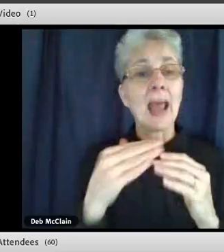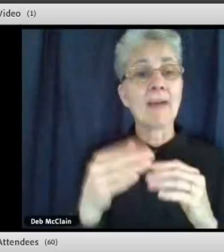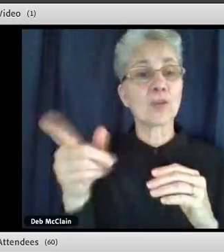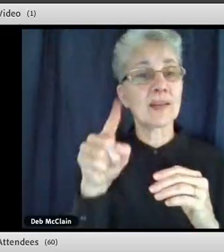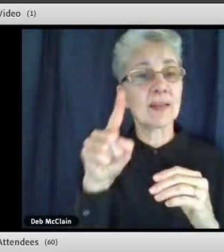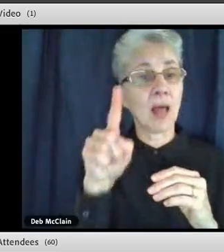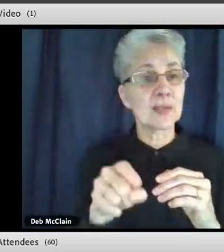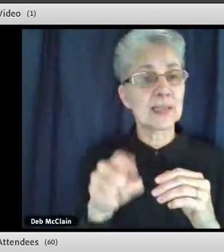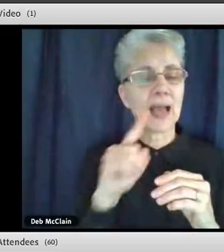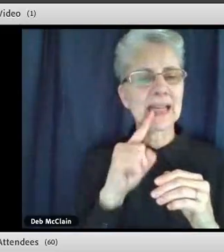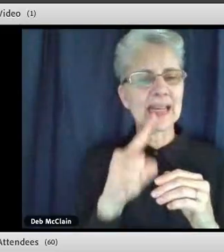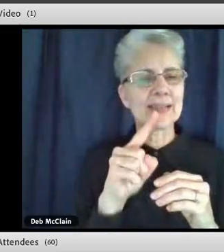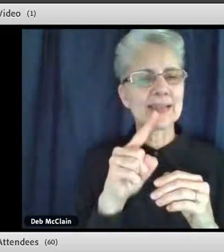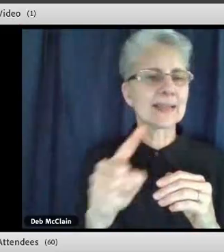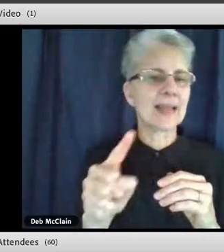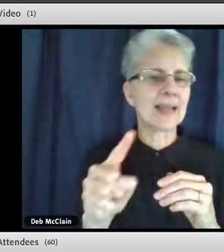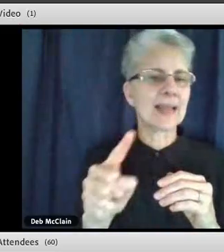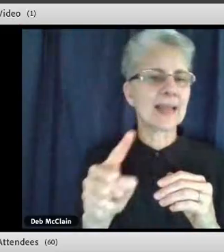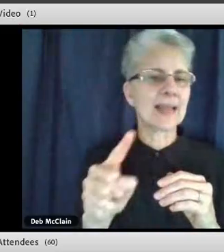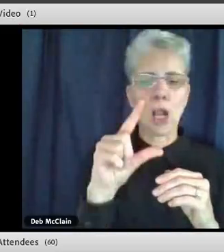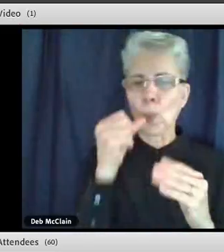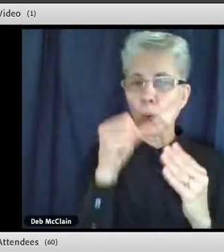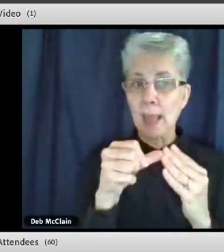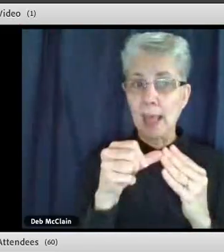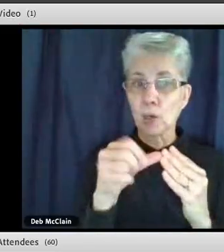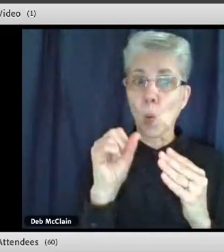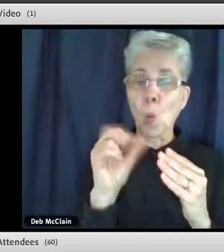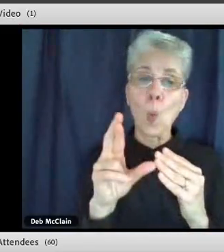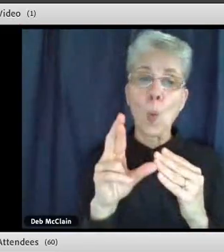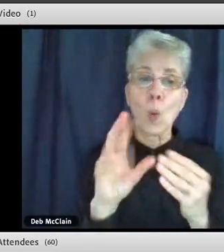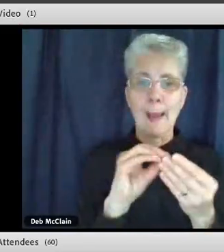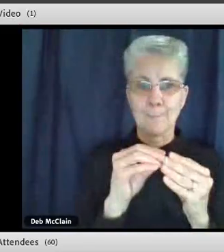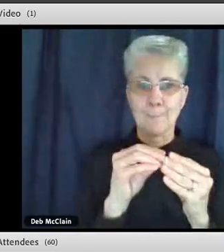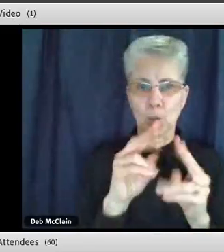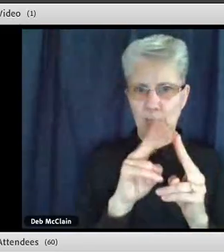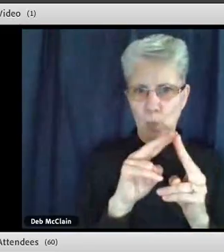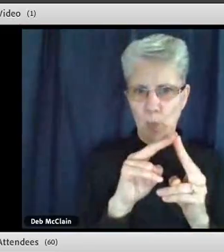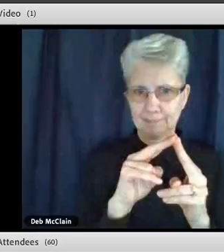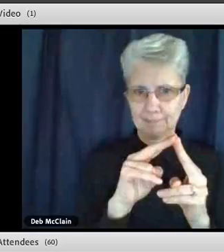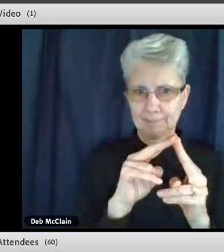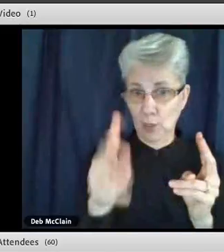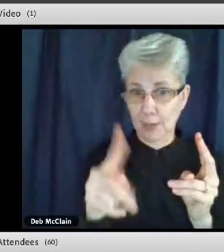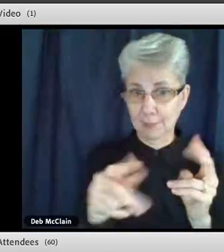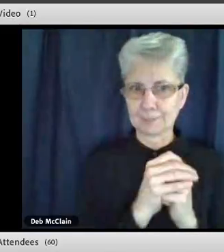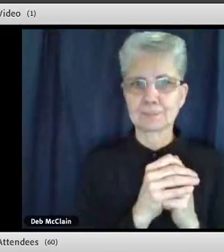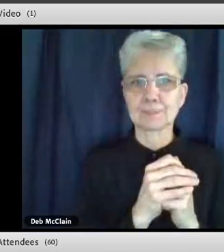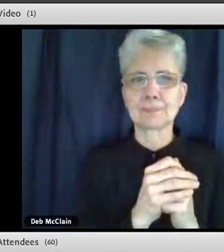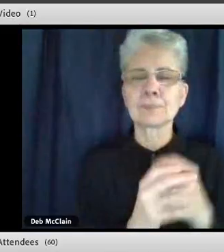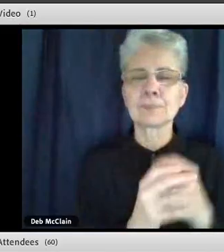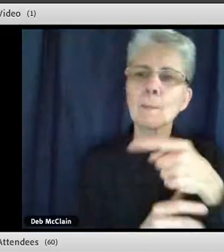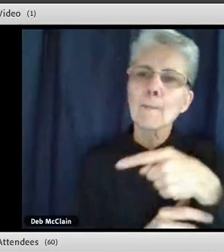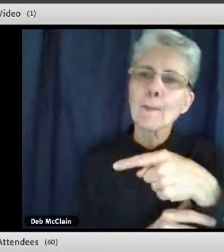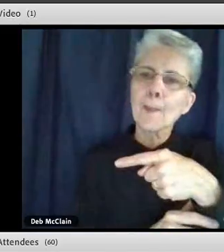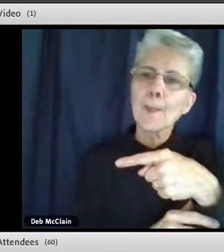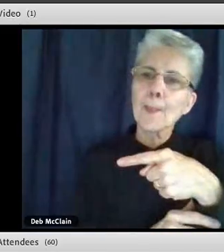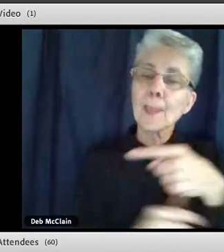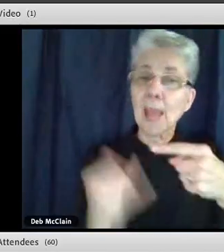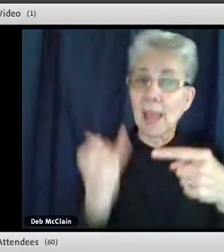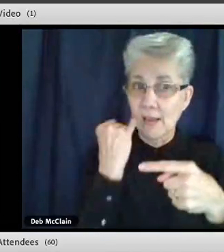a lowercase letter or a number. Okay. Now, if we look